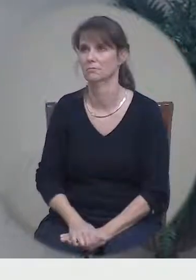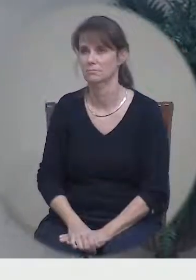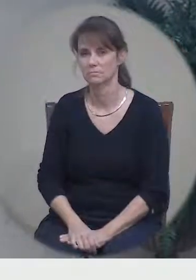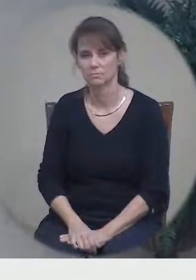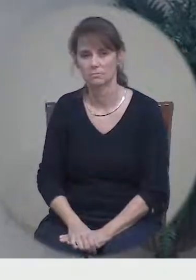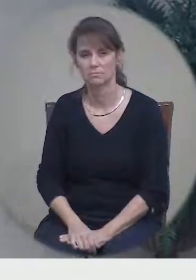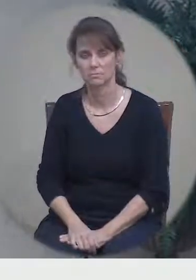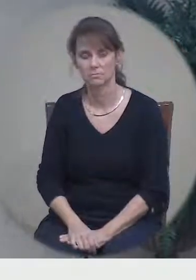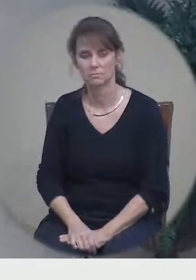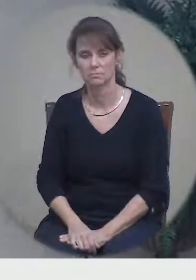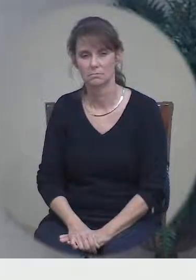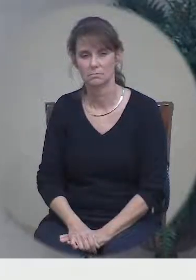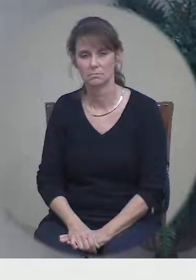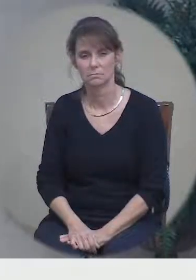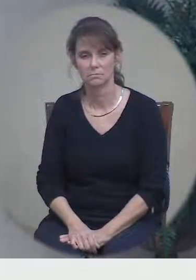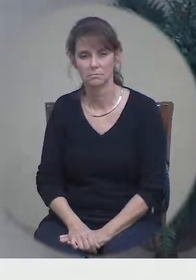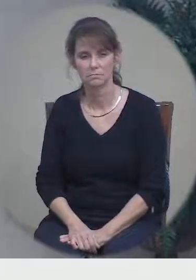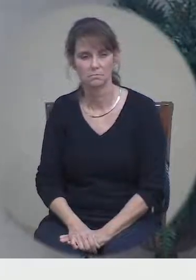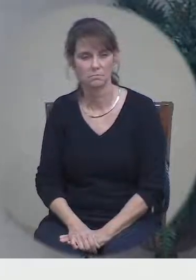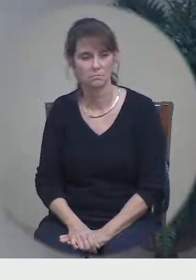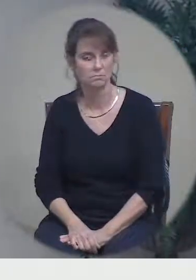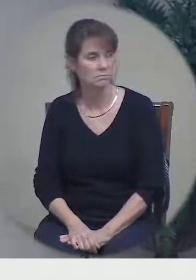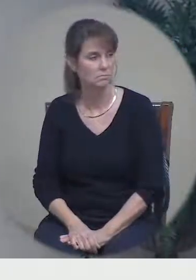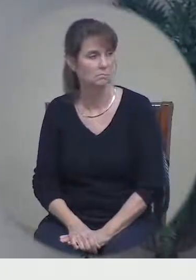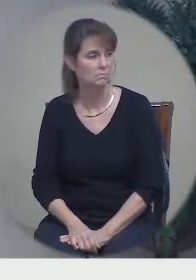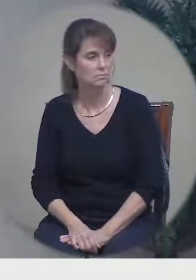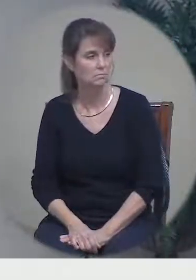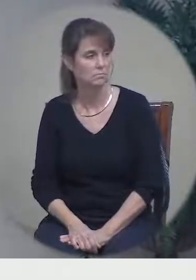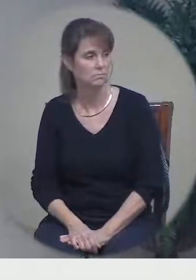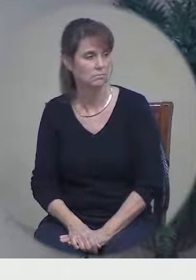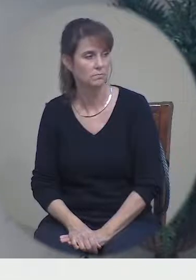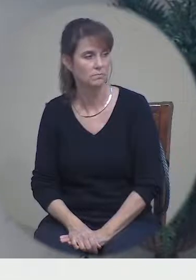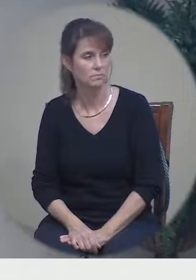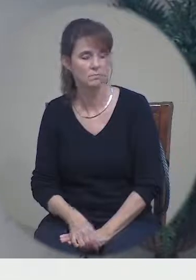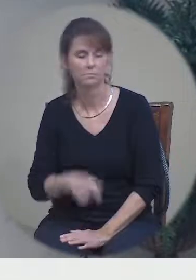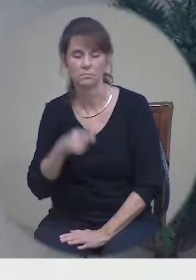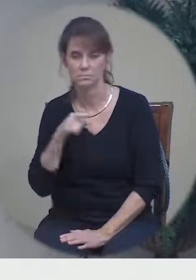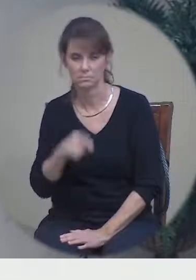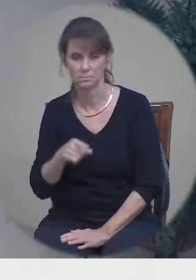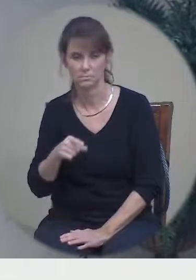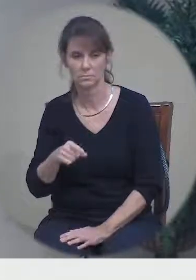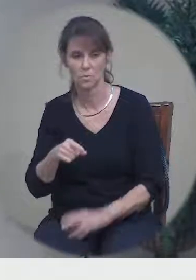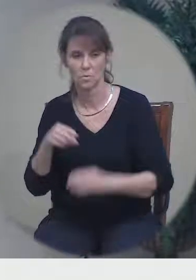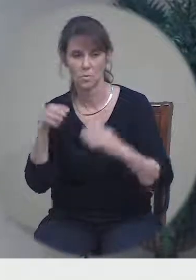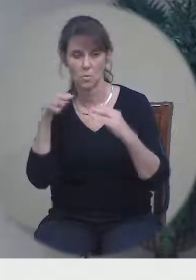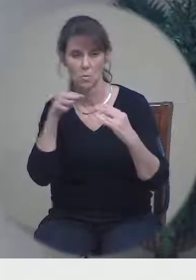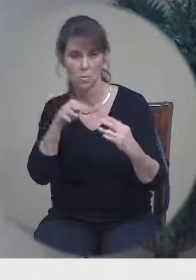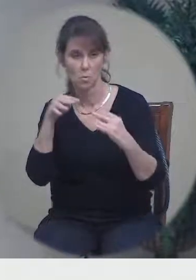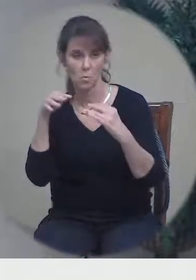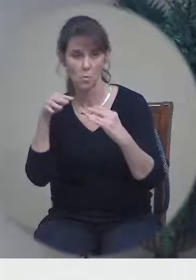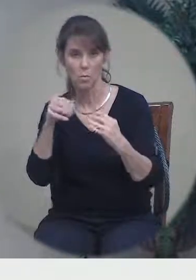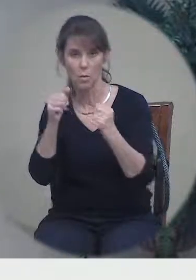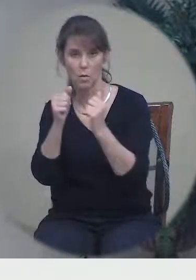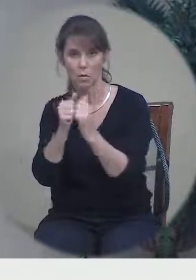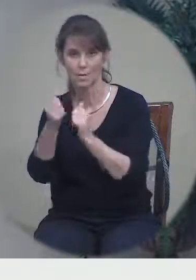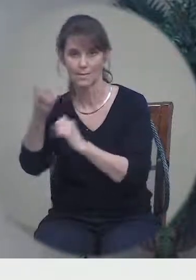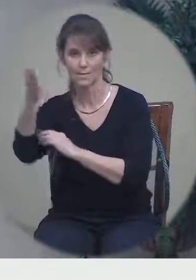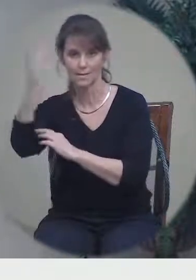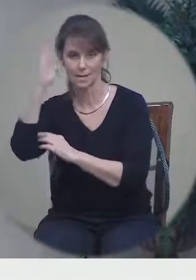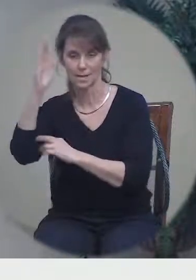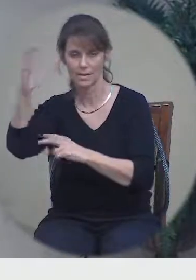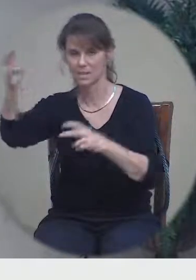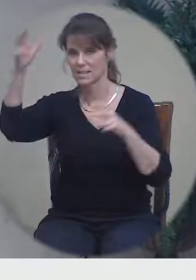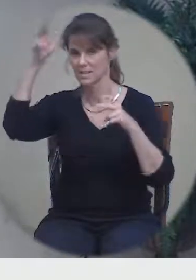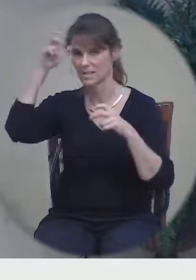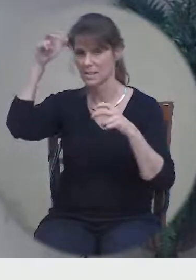Okay. So Brother Paul says his desire, his war is with God. And he is